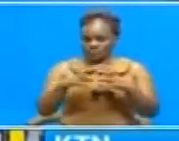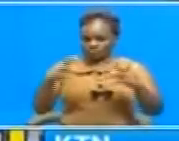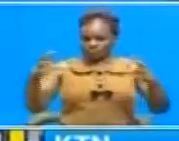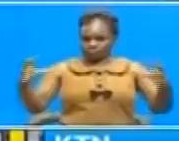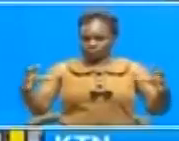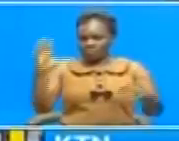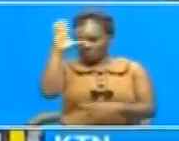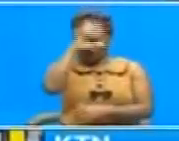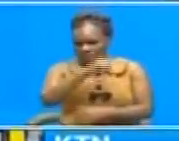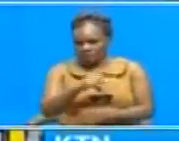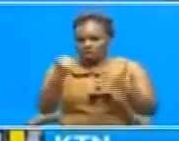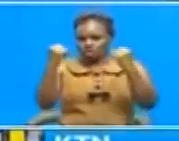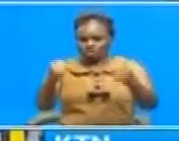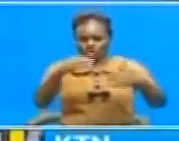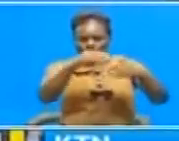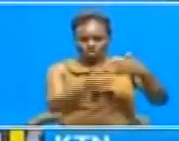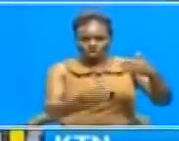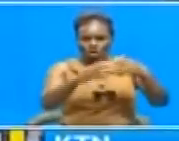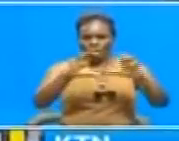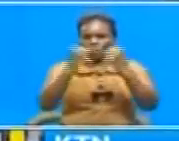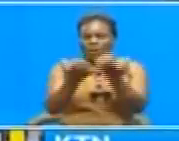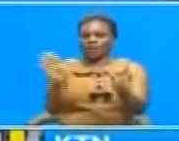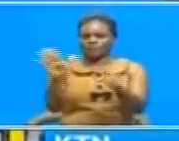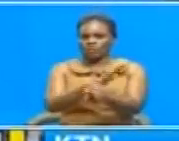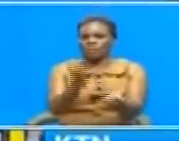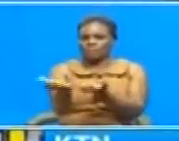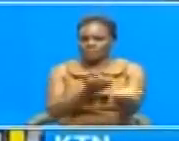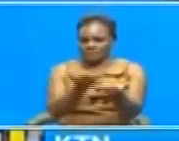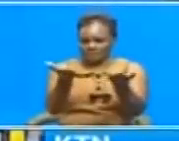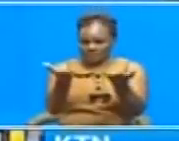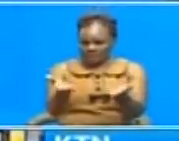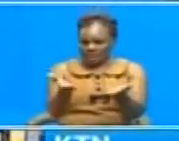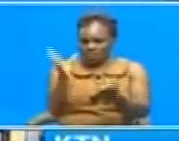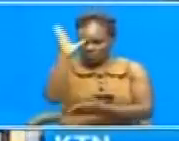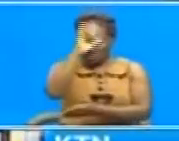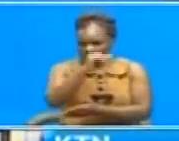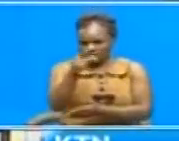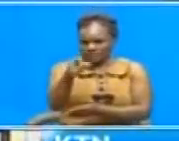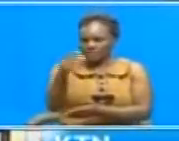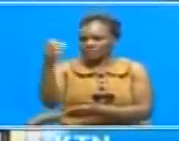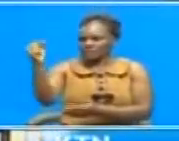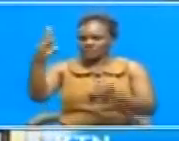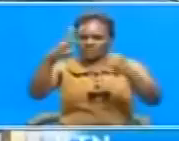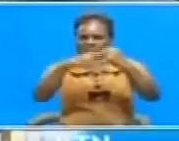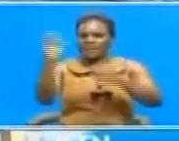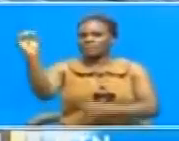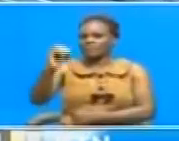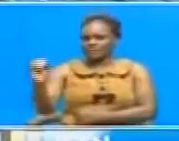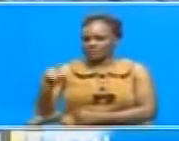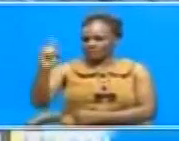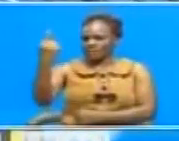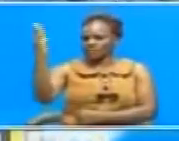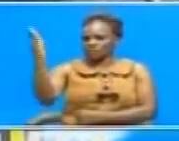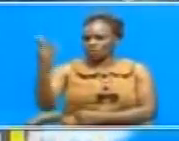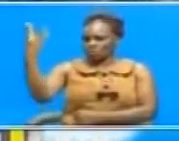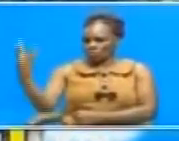account deficit and a stronger dollar globally. According to traders, the current account deficit, which widened by 59% in the first quarter